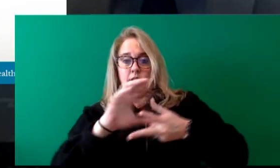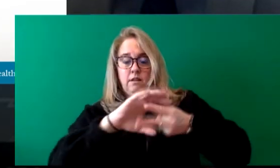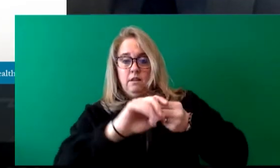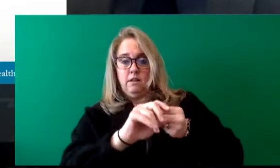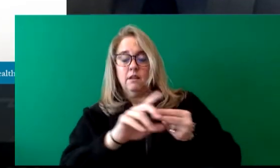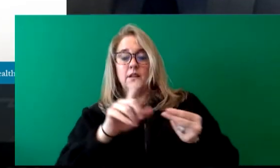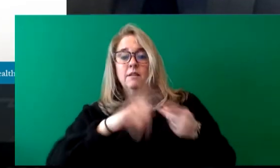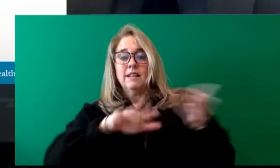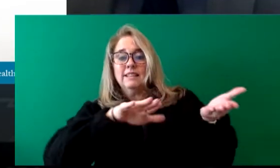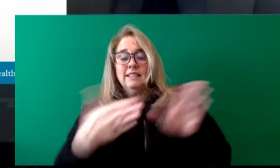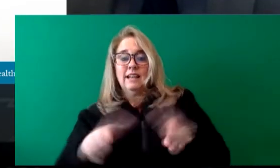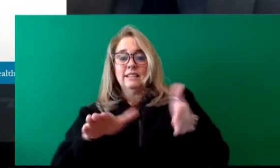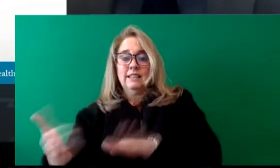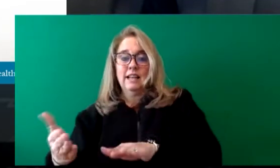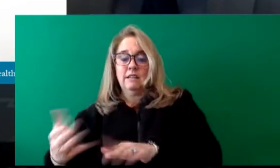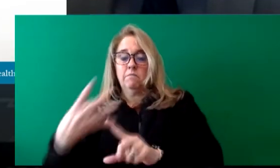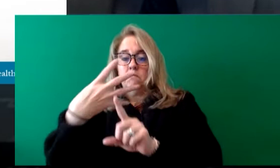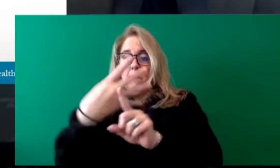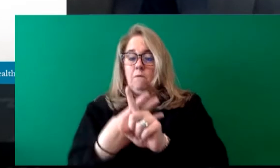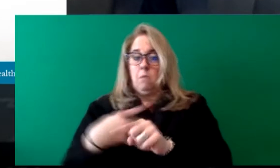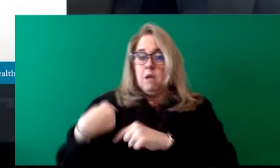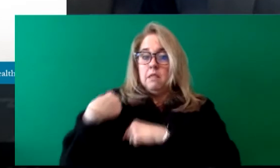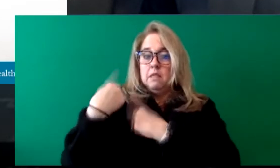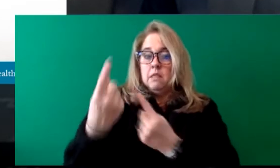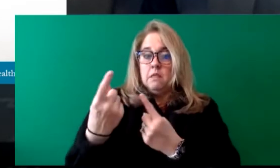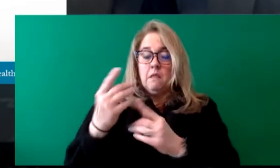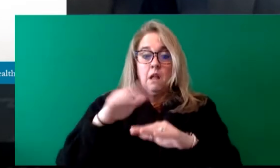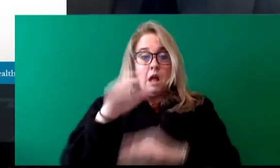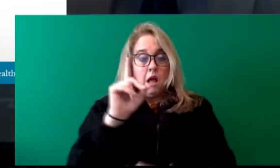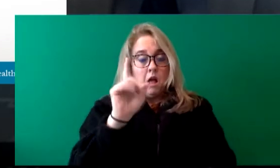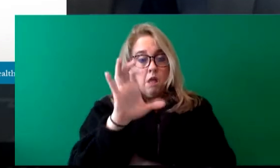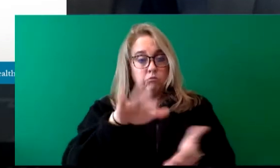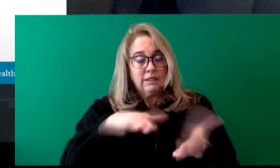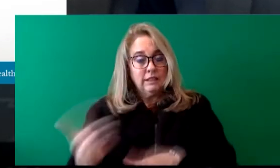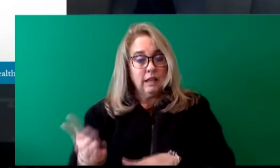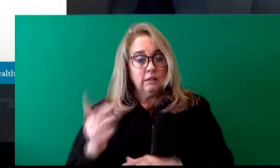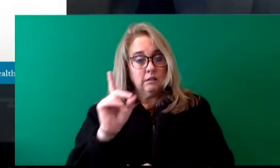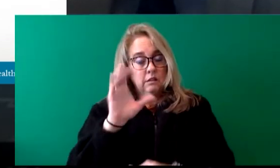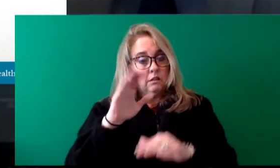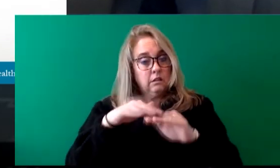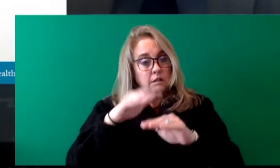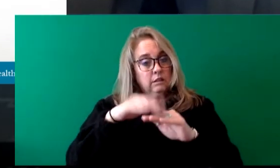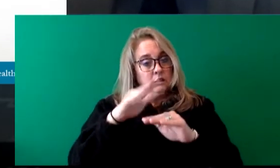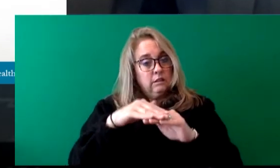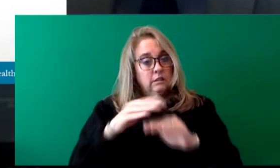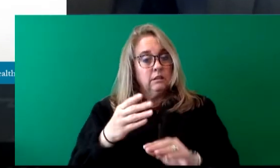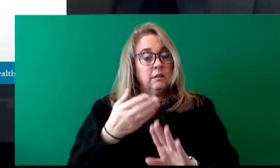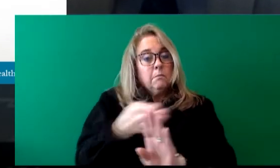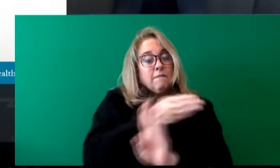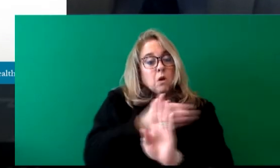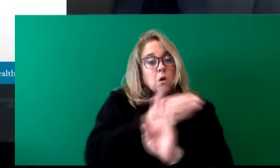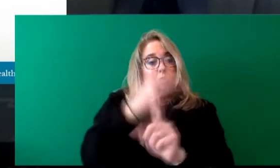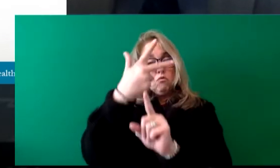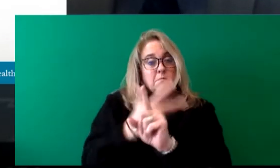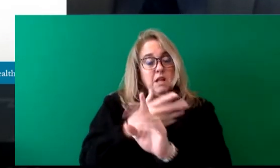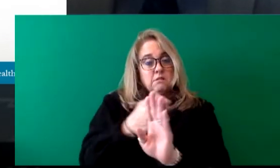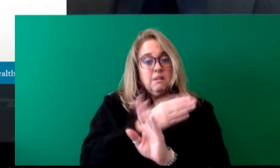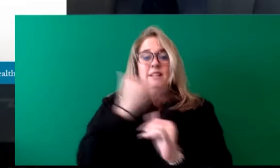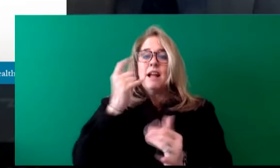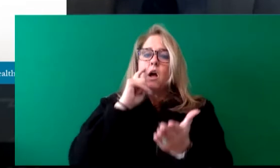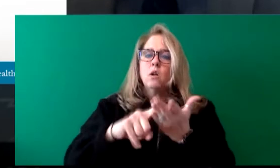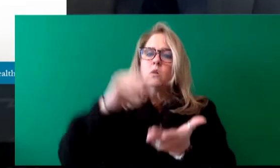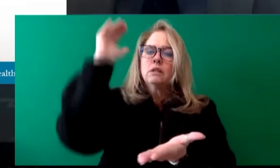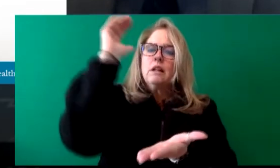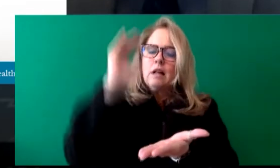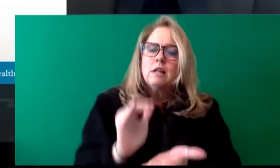4th month in a row of at least 100 deaths, it was less than the previous 3 months, and it was not proportional to the number of admissions and the number of